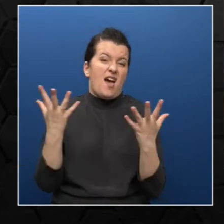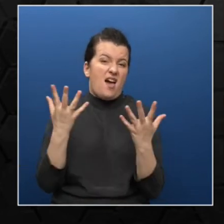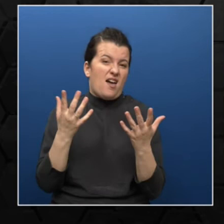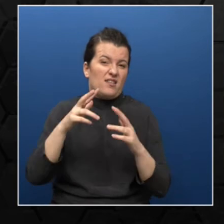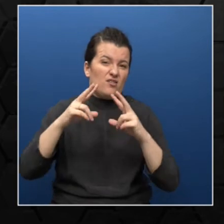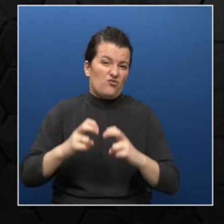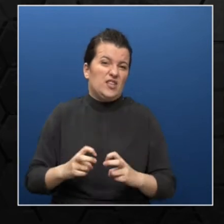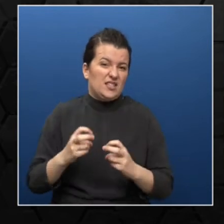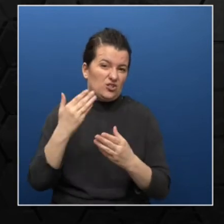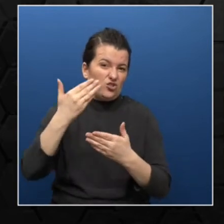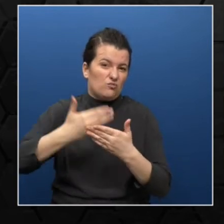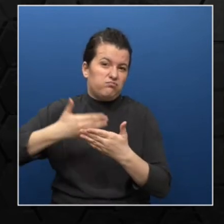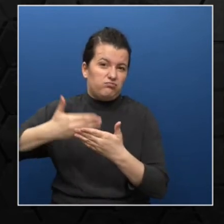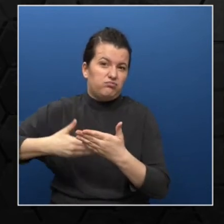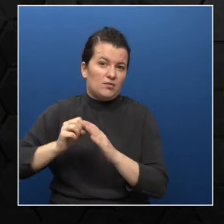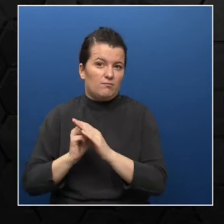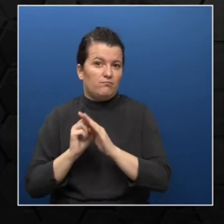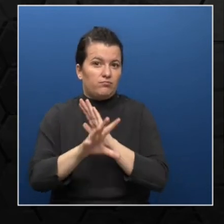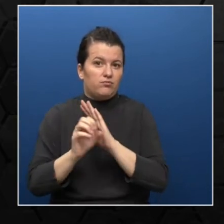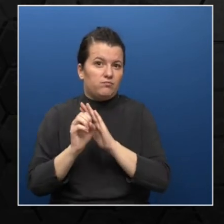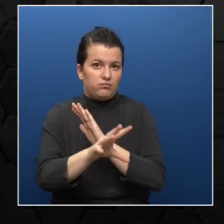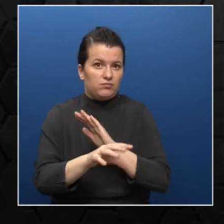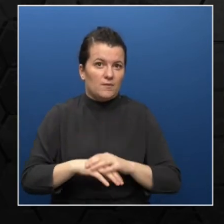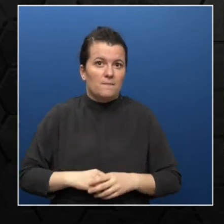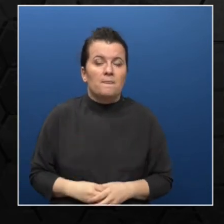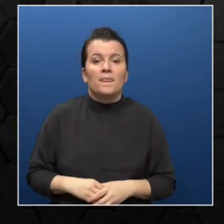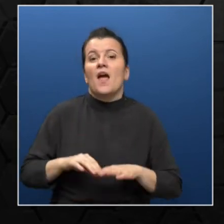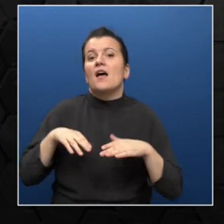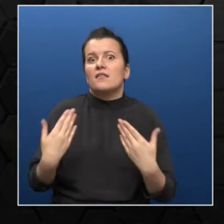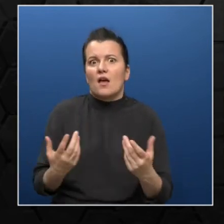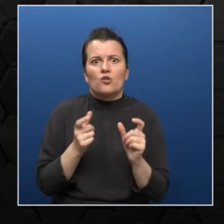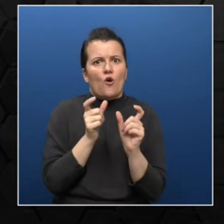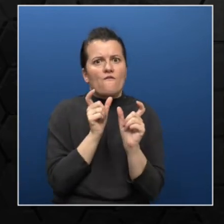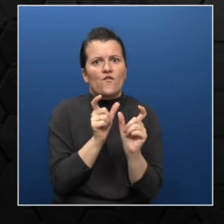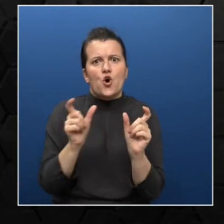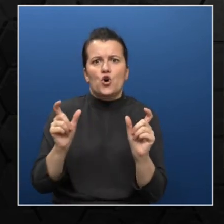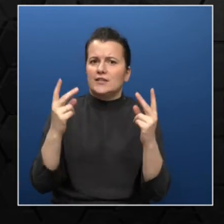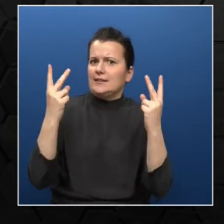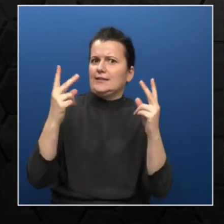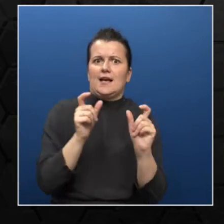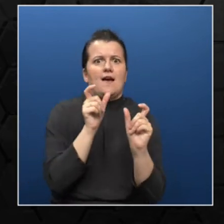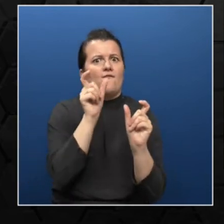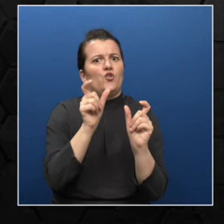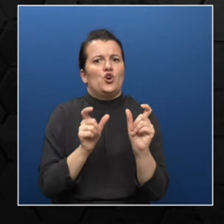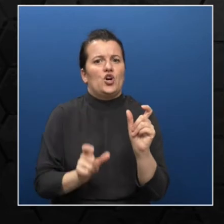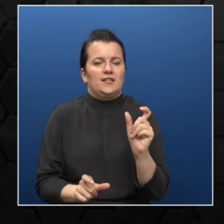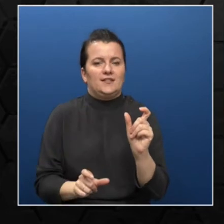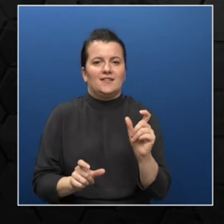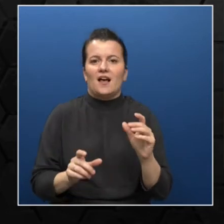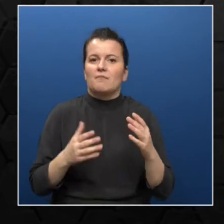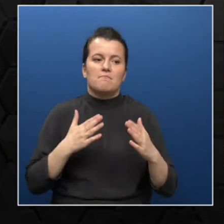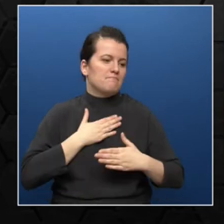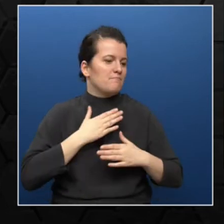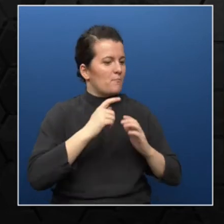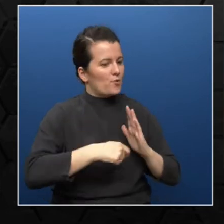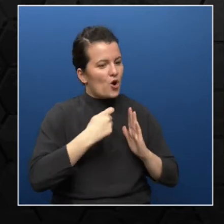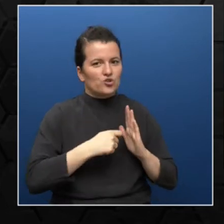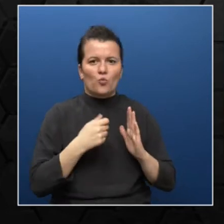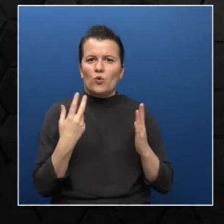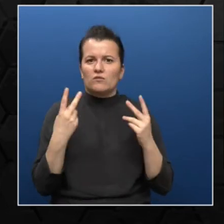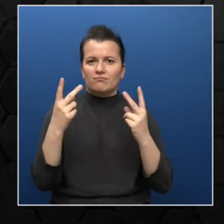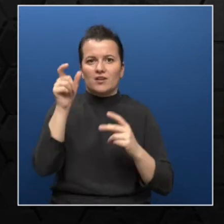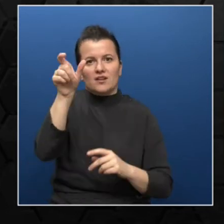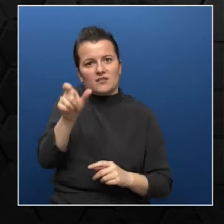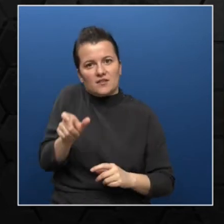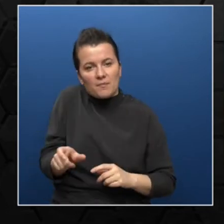to focus on the keywords that you are focusing on, the projects, the keywords related to your projects. And abstract is the